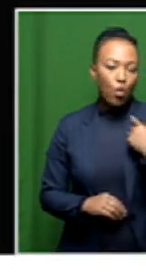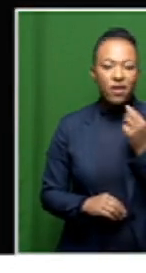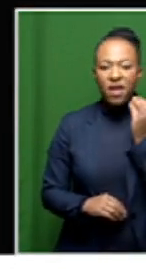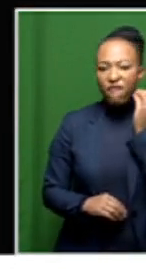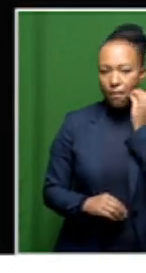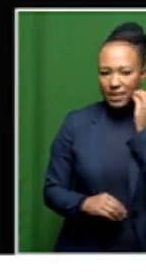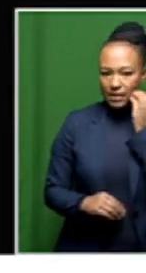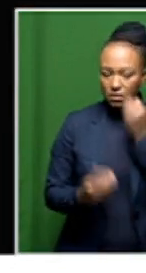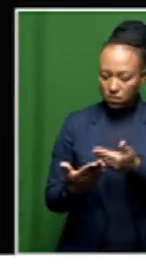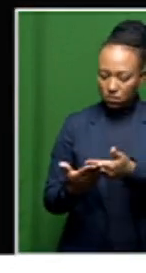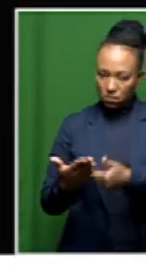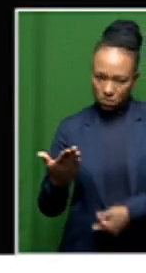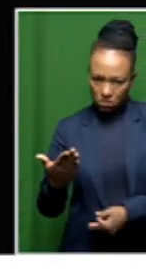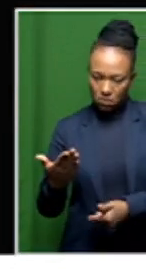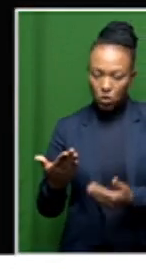our disposal.